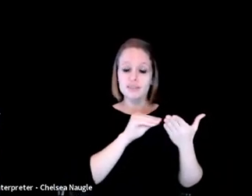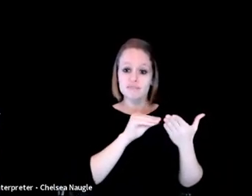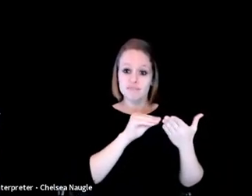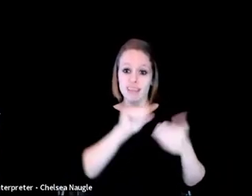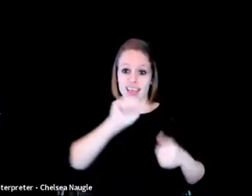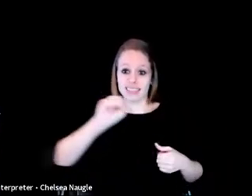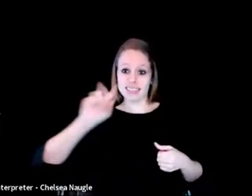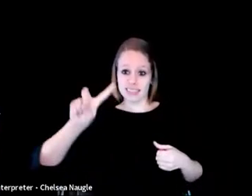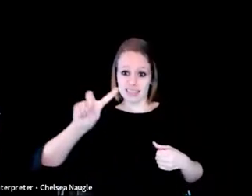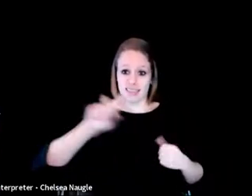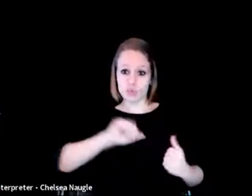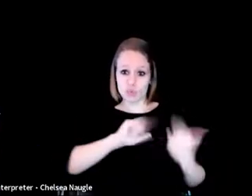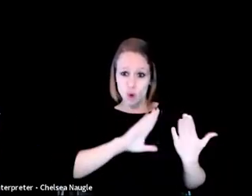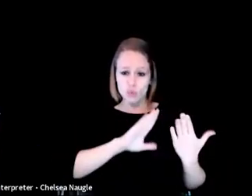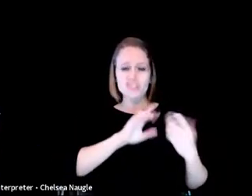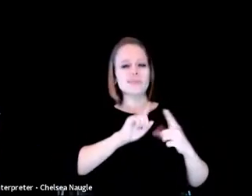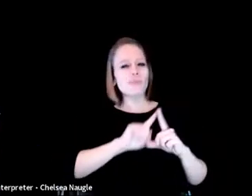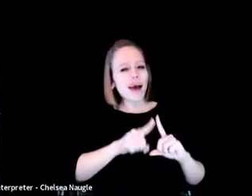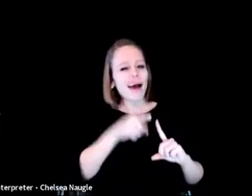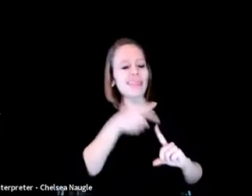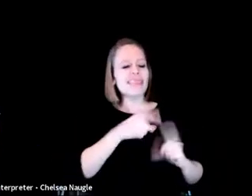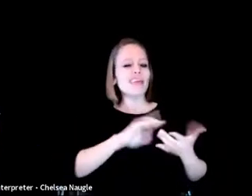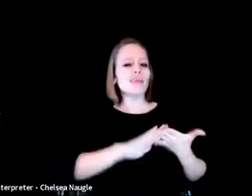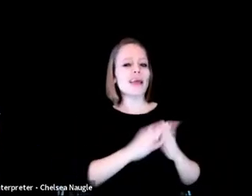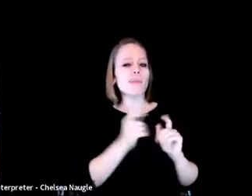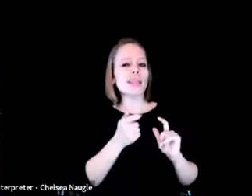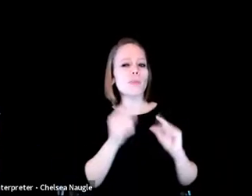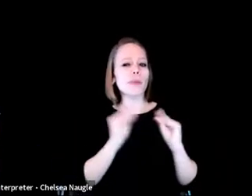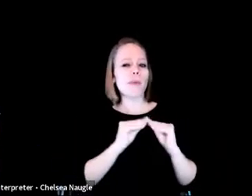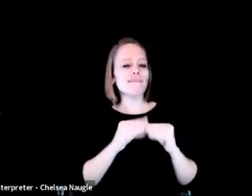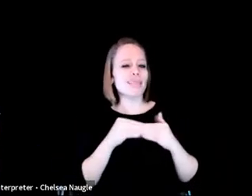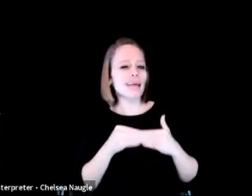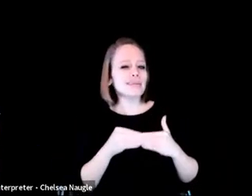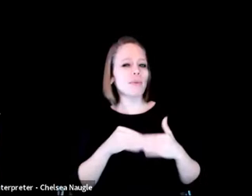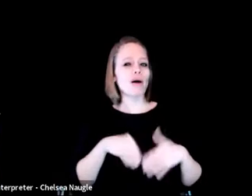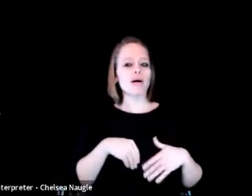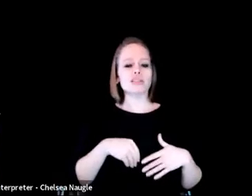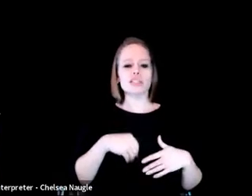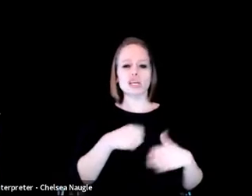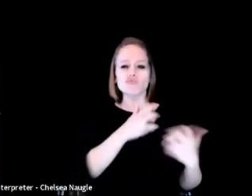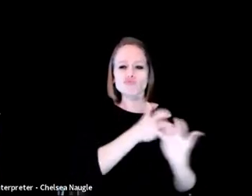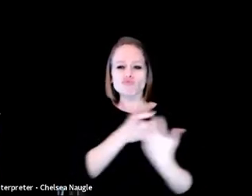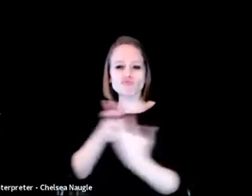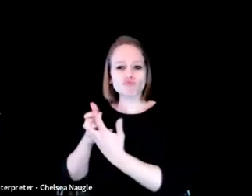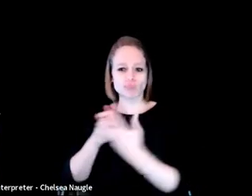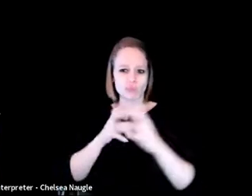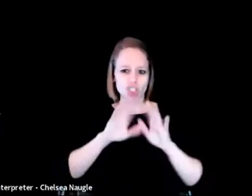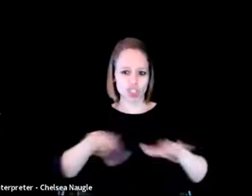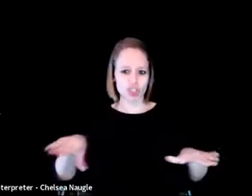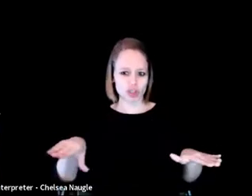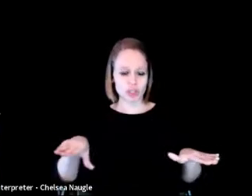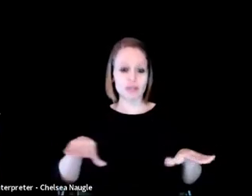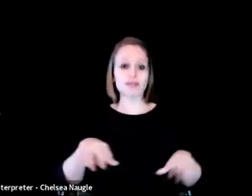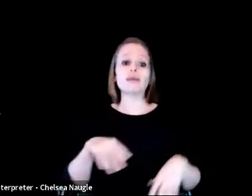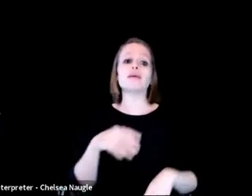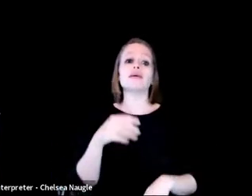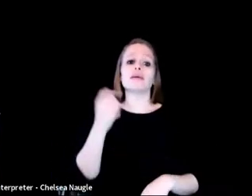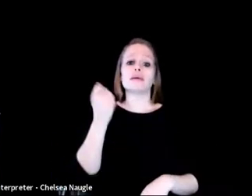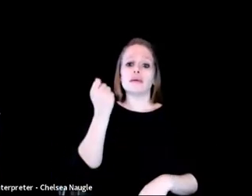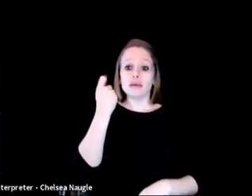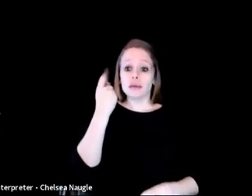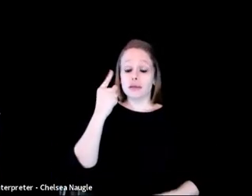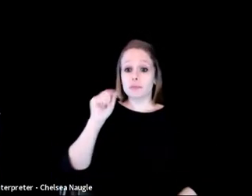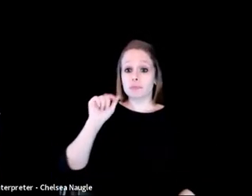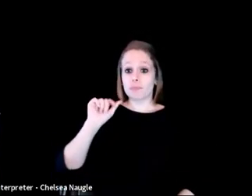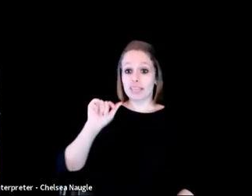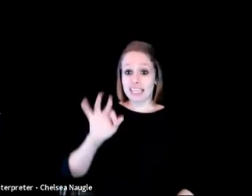to kind of be more creative and flexible and make it match and fit the child. But oftentimes certain ones, if you're going to do them